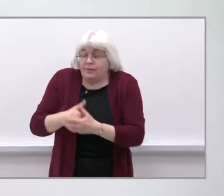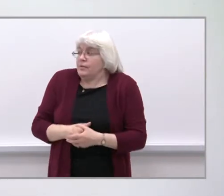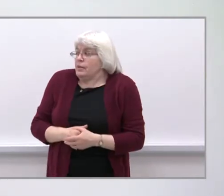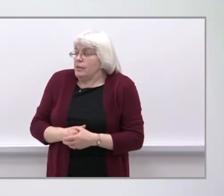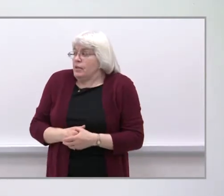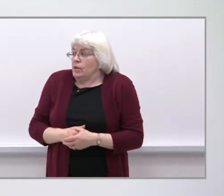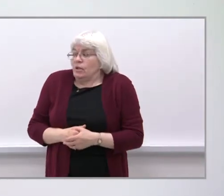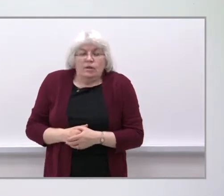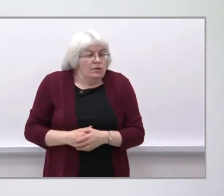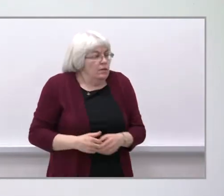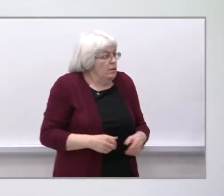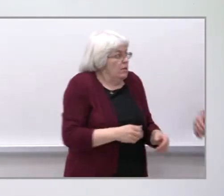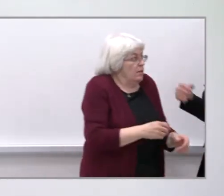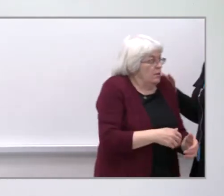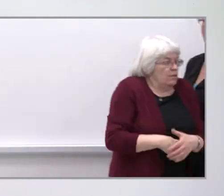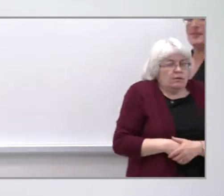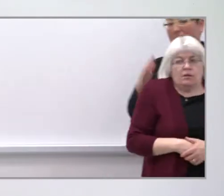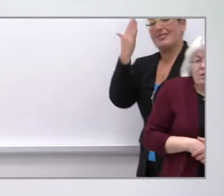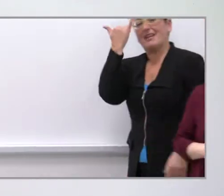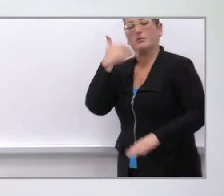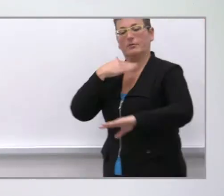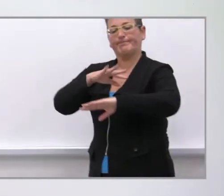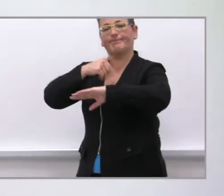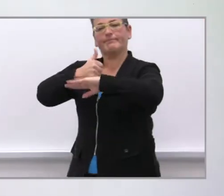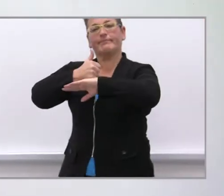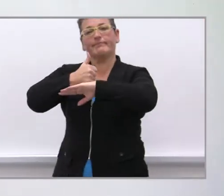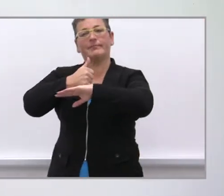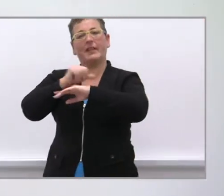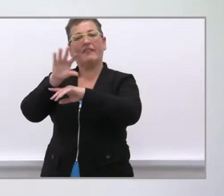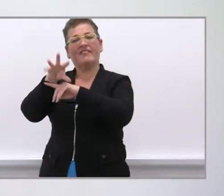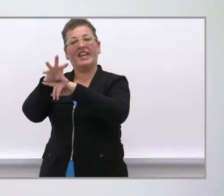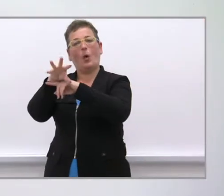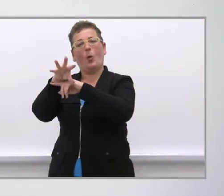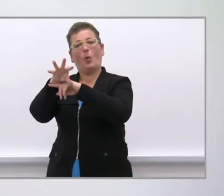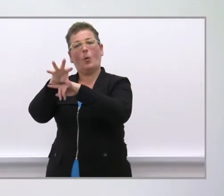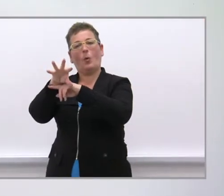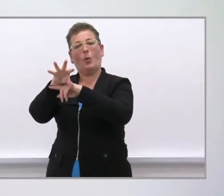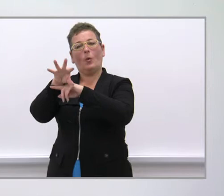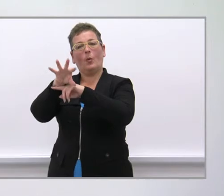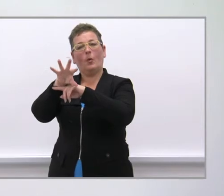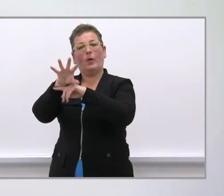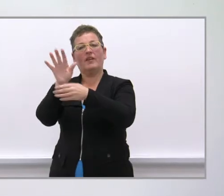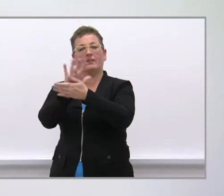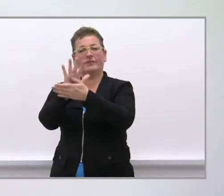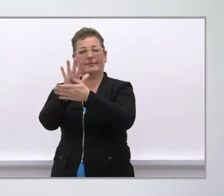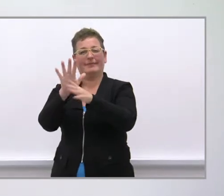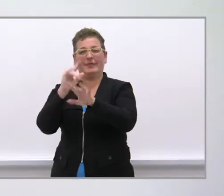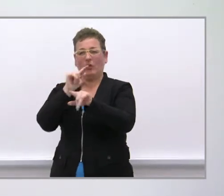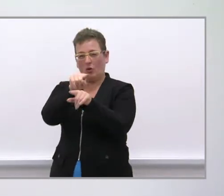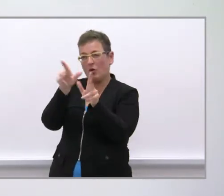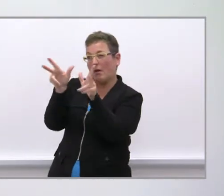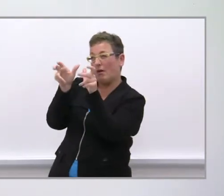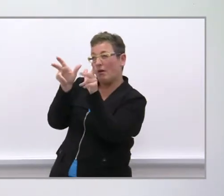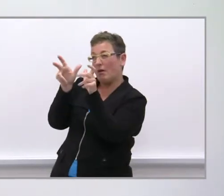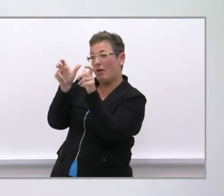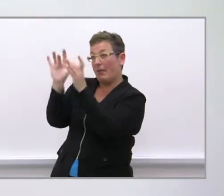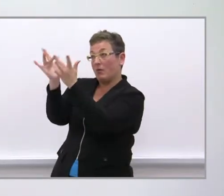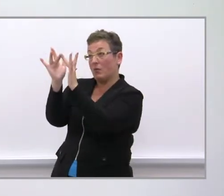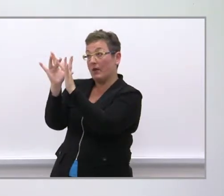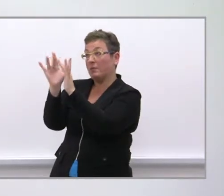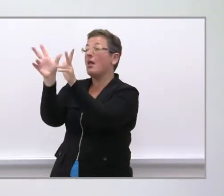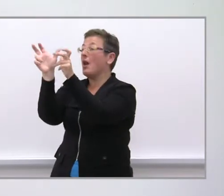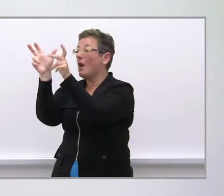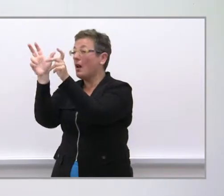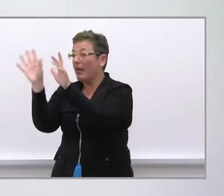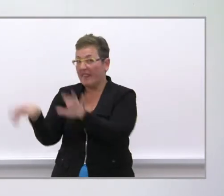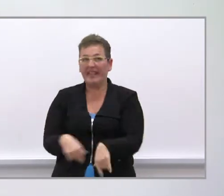That's why we're doing this video. So we're hoping that people will watch these videos on the web and then answer based